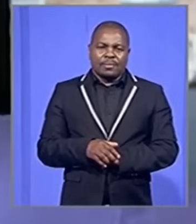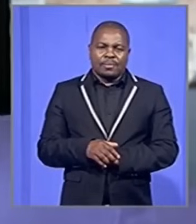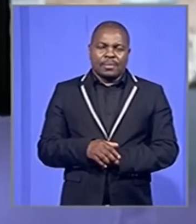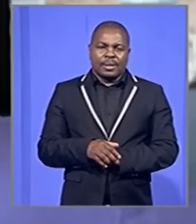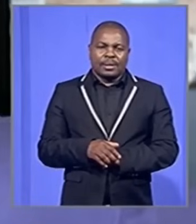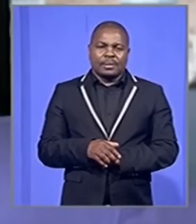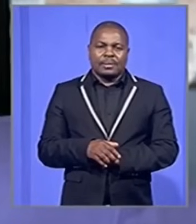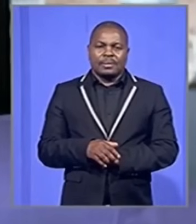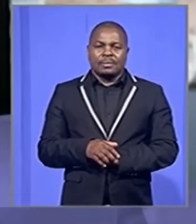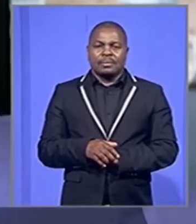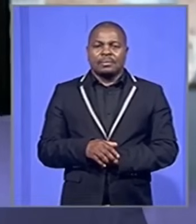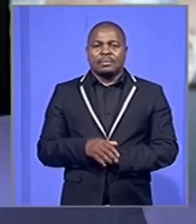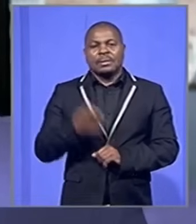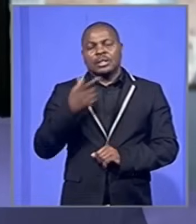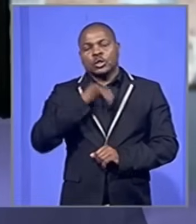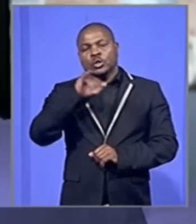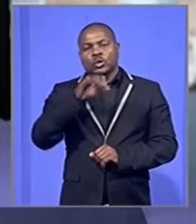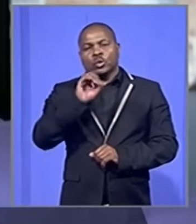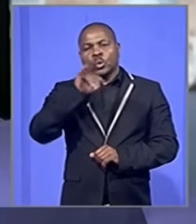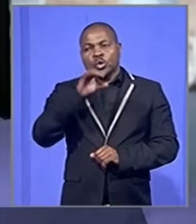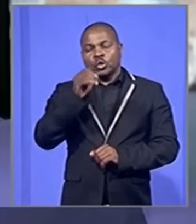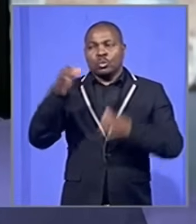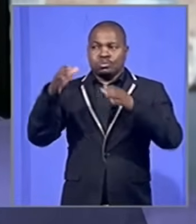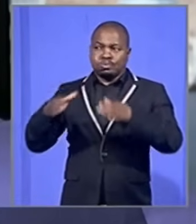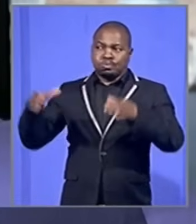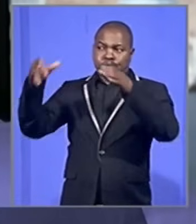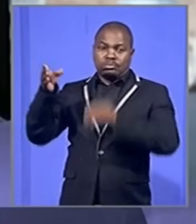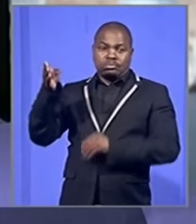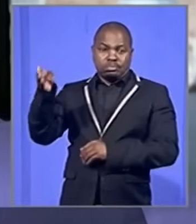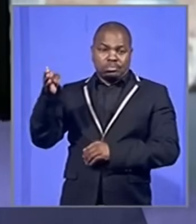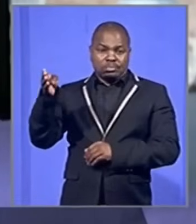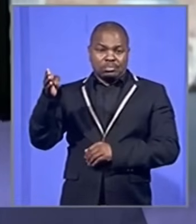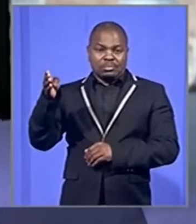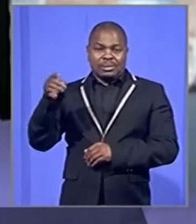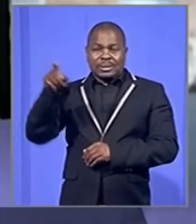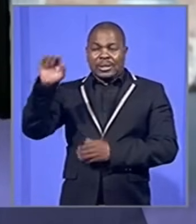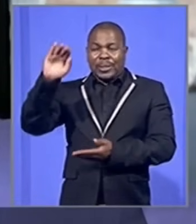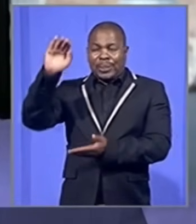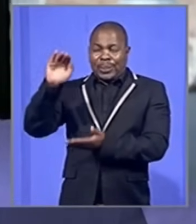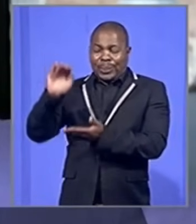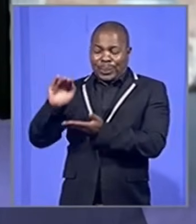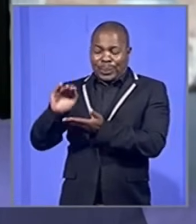We've got Jojo tanks that is going down to low now.